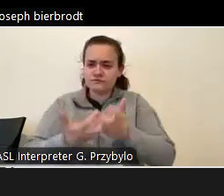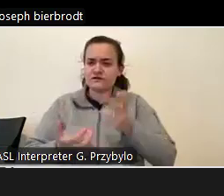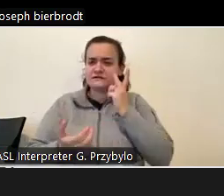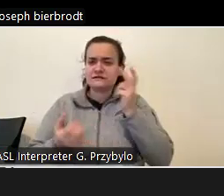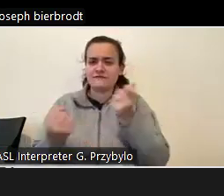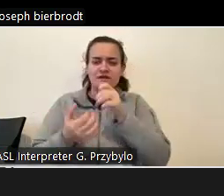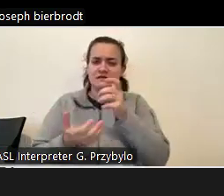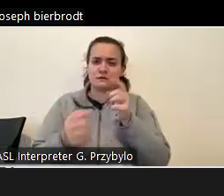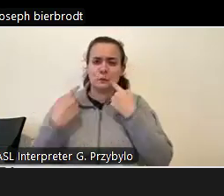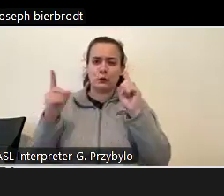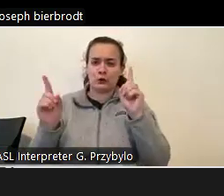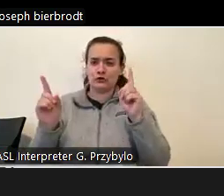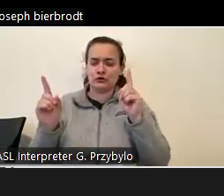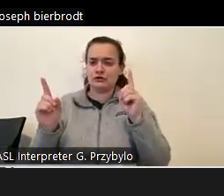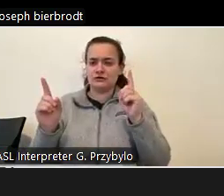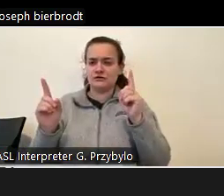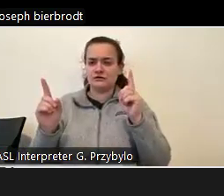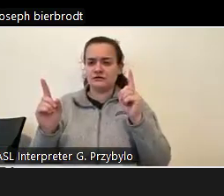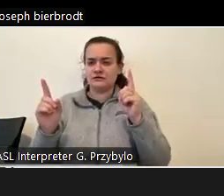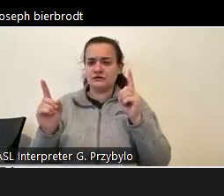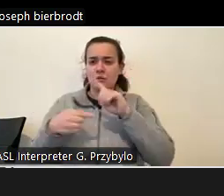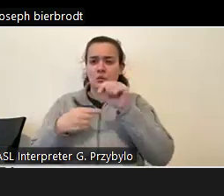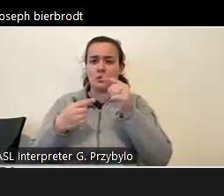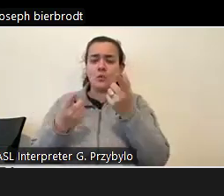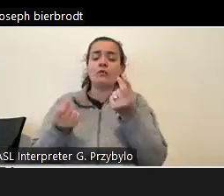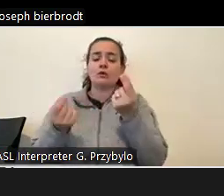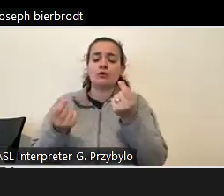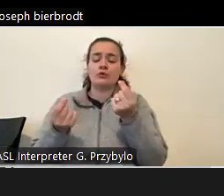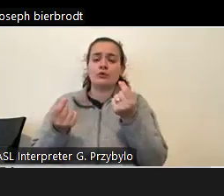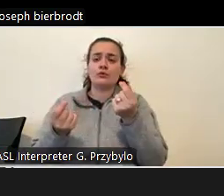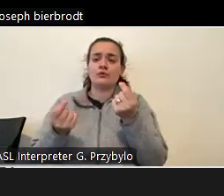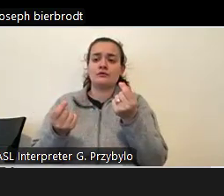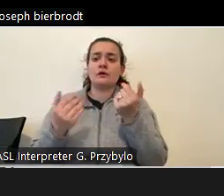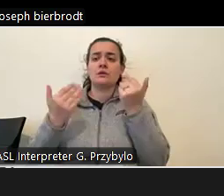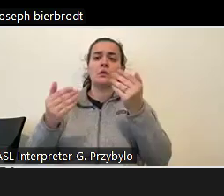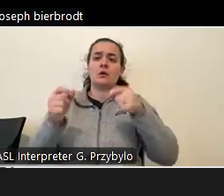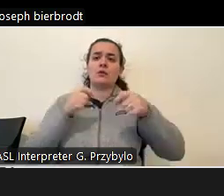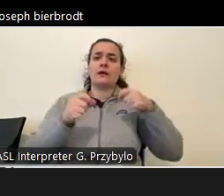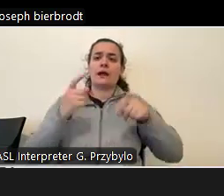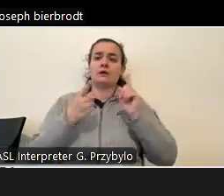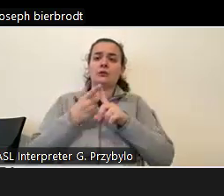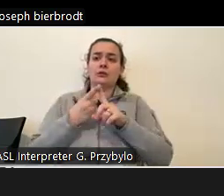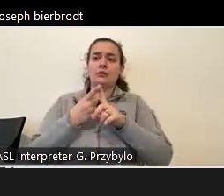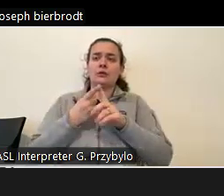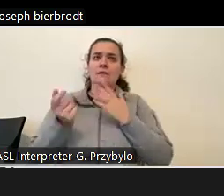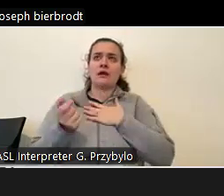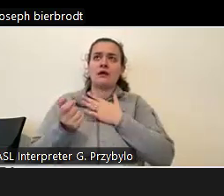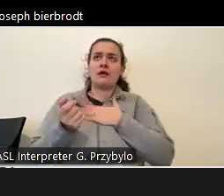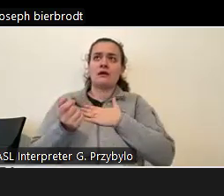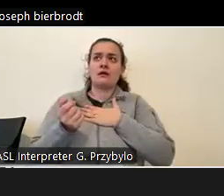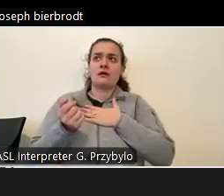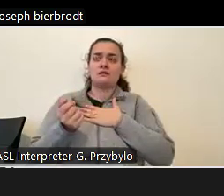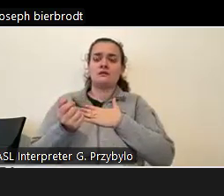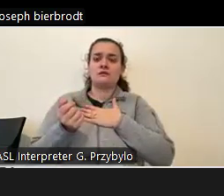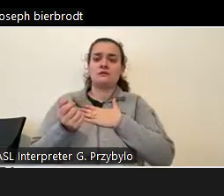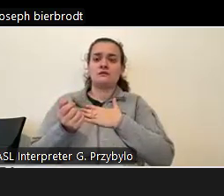well. And so what we end up doing, and let me go ahead and go back to my